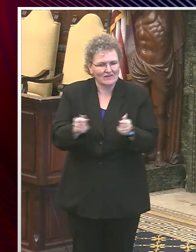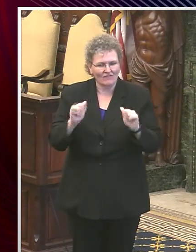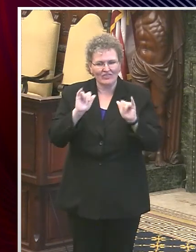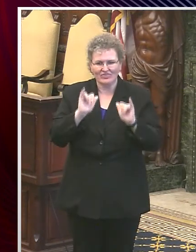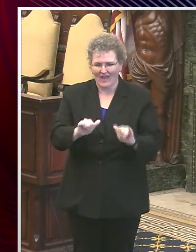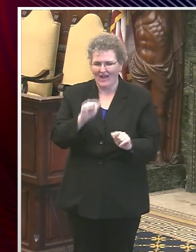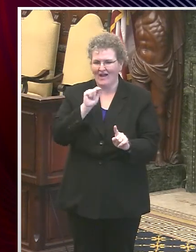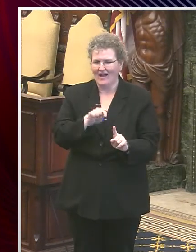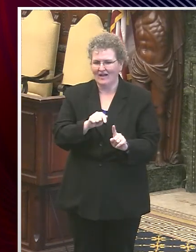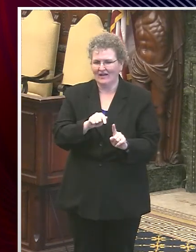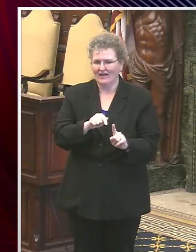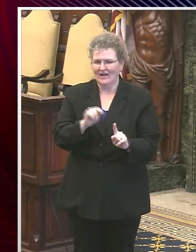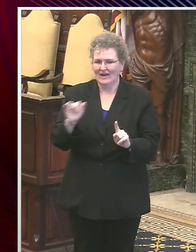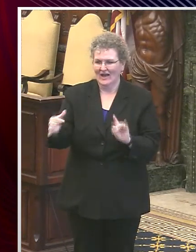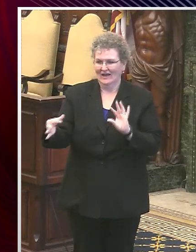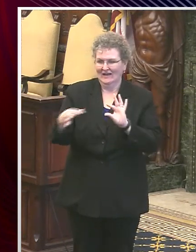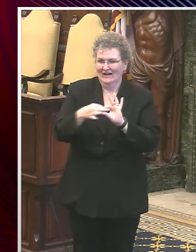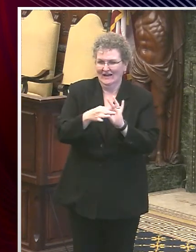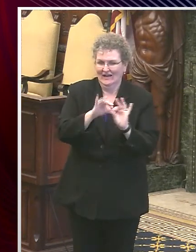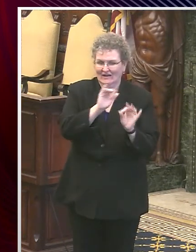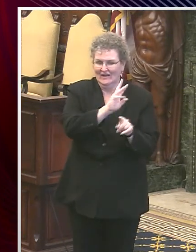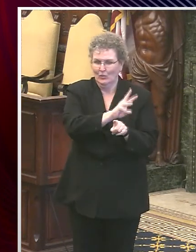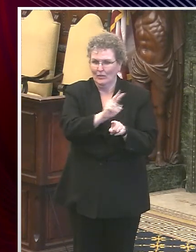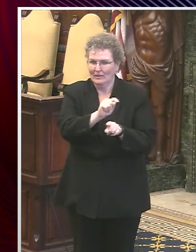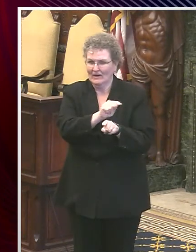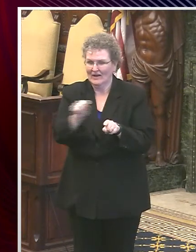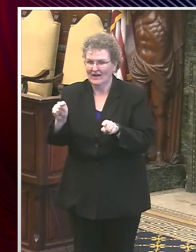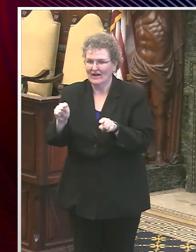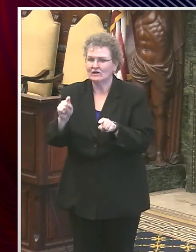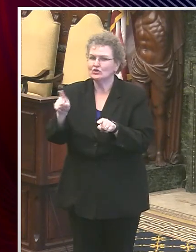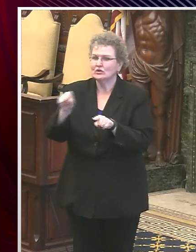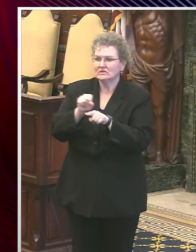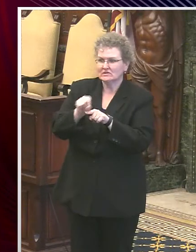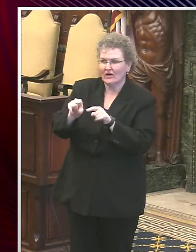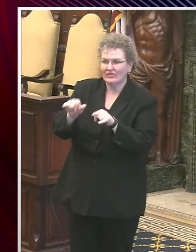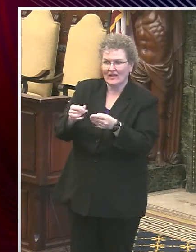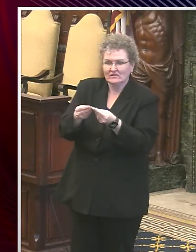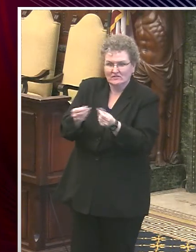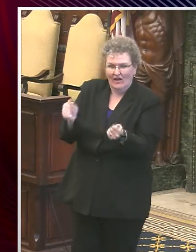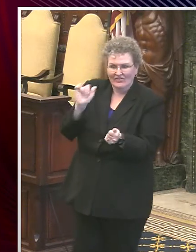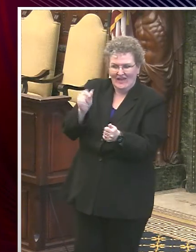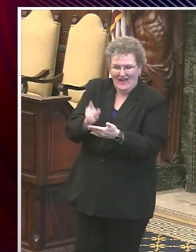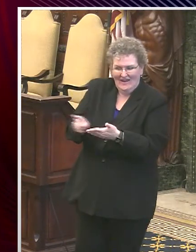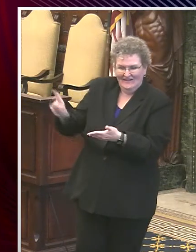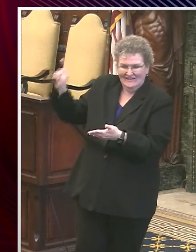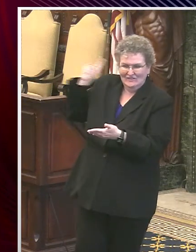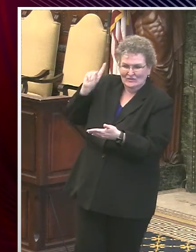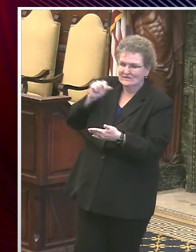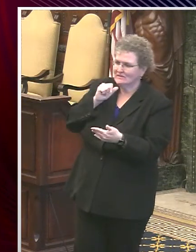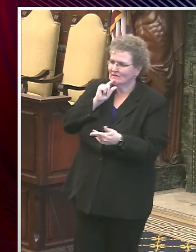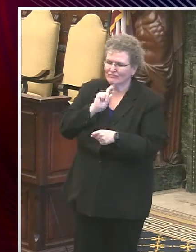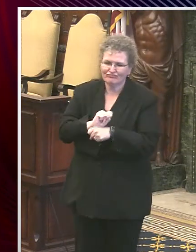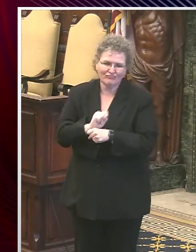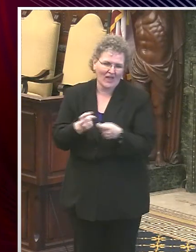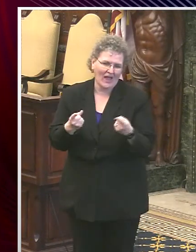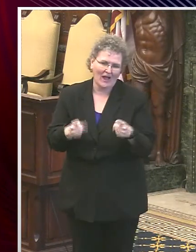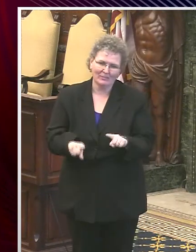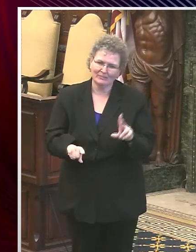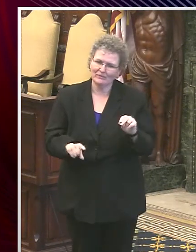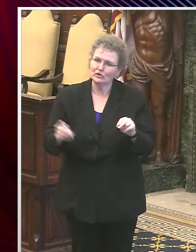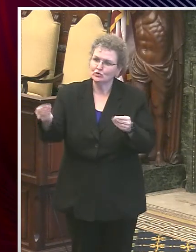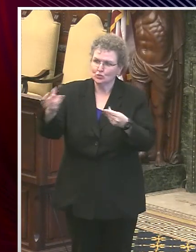not forwardable. We were told that we were going to have a solution last week. It didn't arrive last week. We were told we're going to have